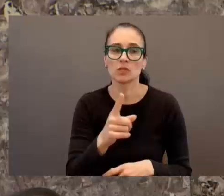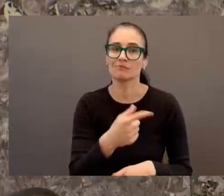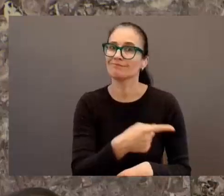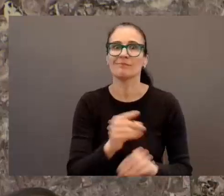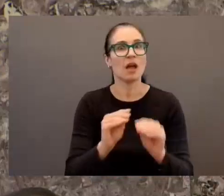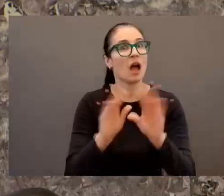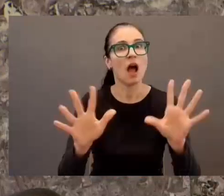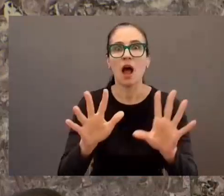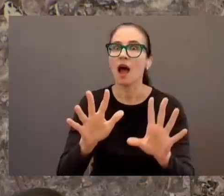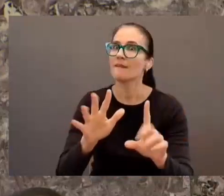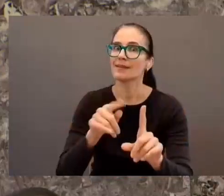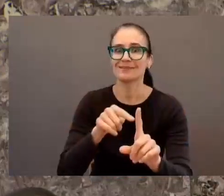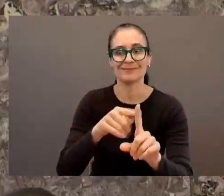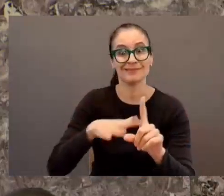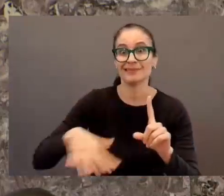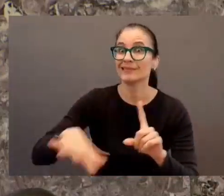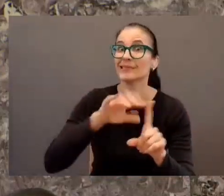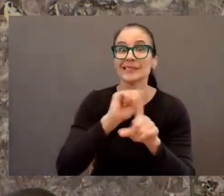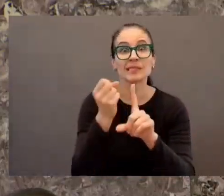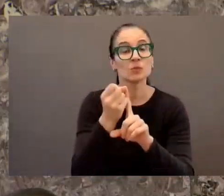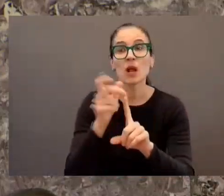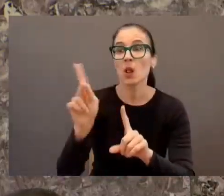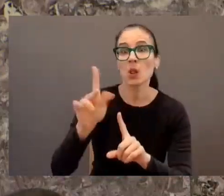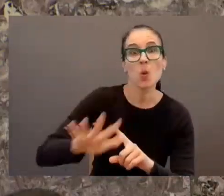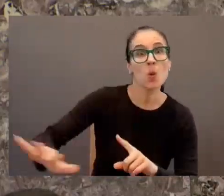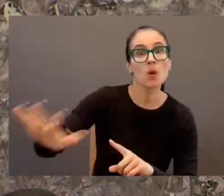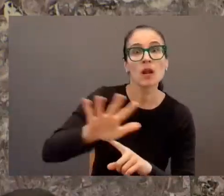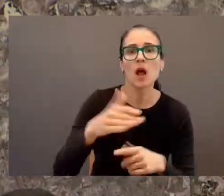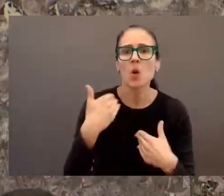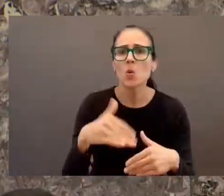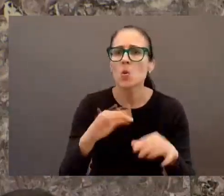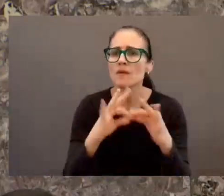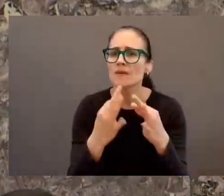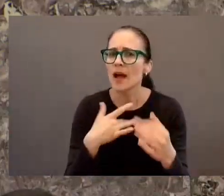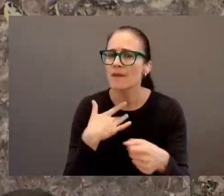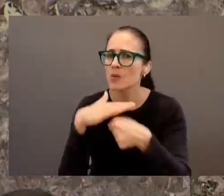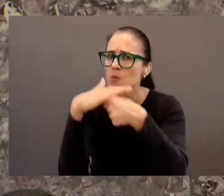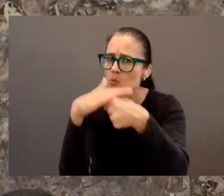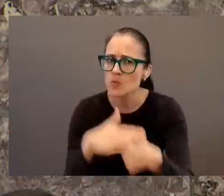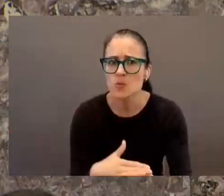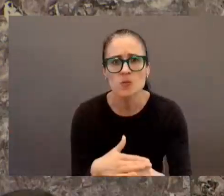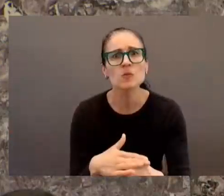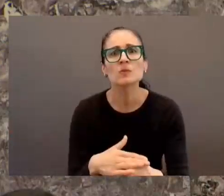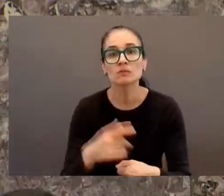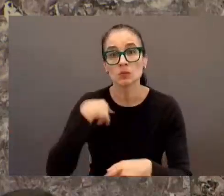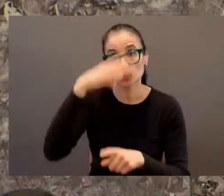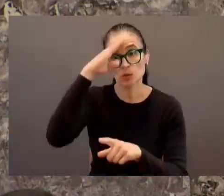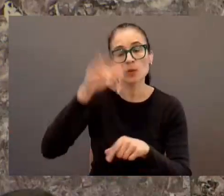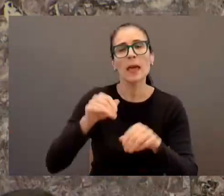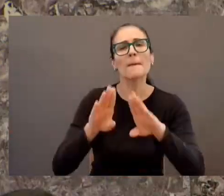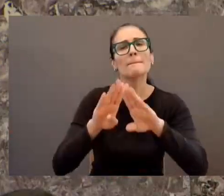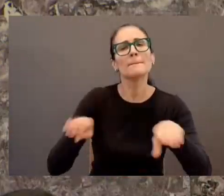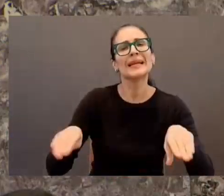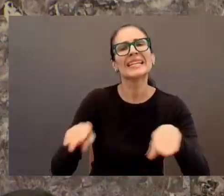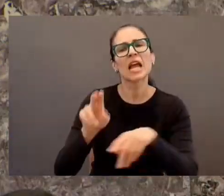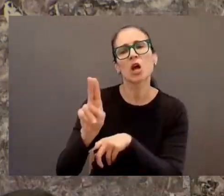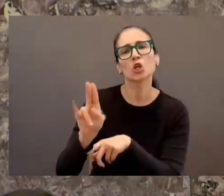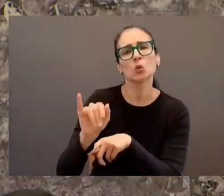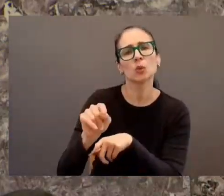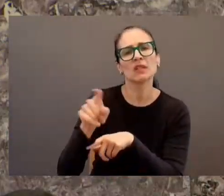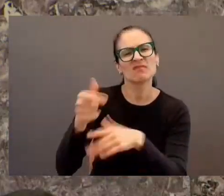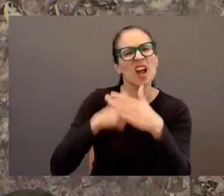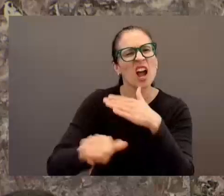Kelowna and the surrounding region to know that the pediatric unit inside Kelowna General Hospital is going to